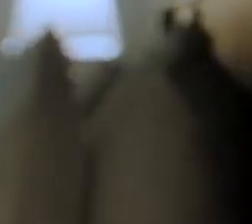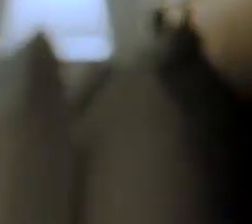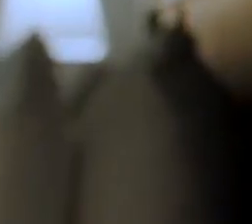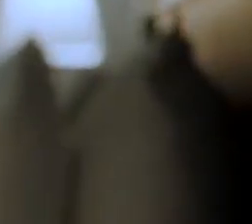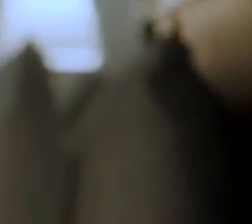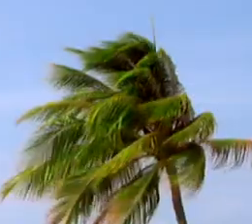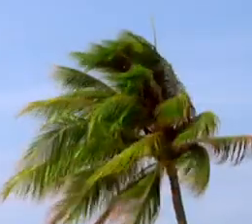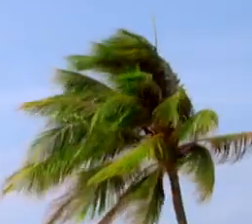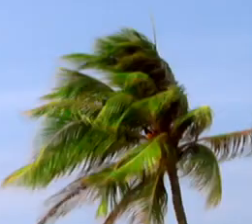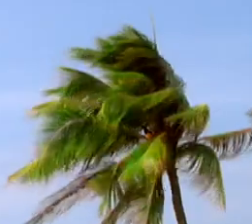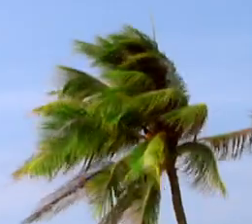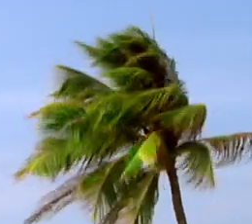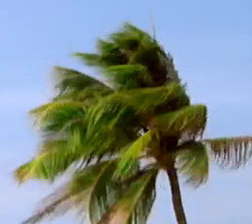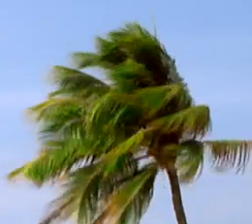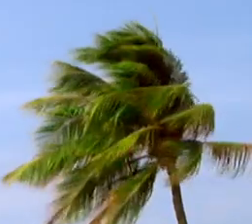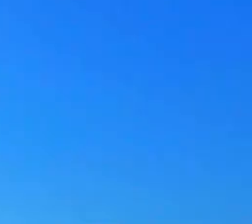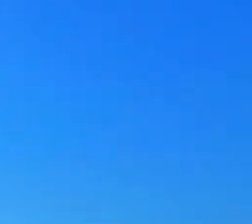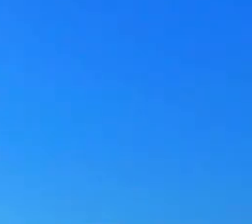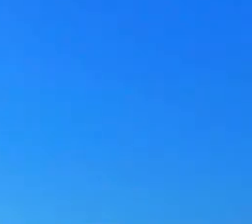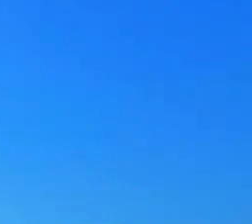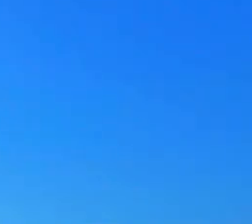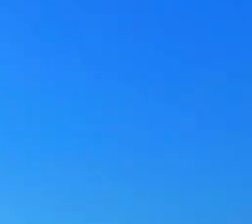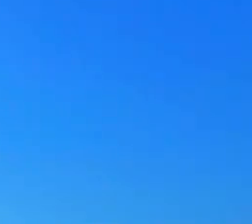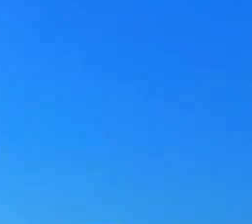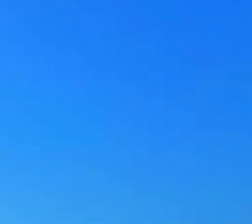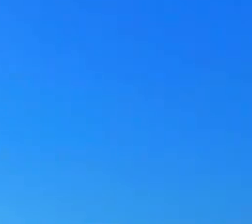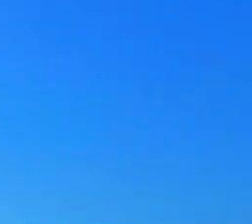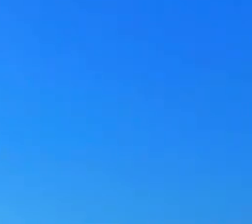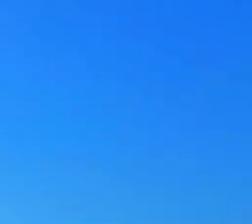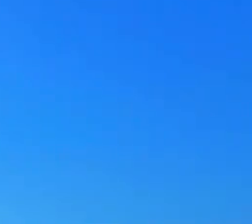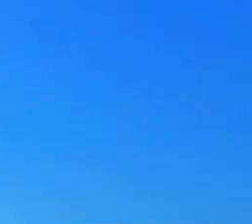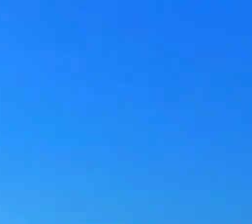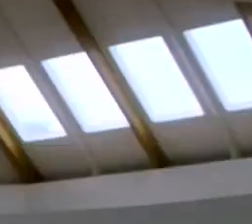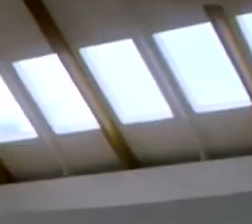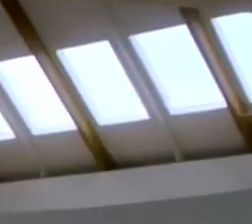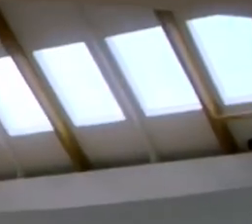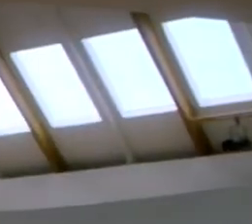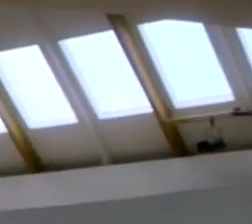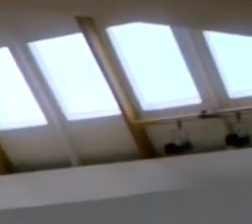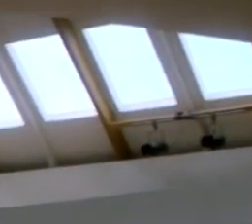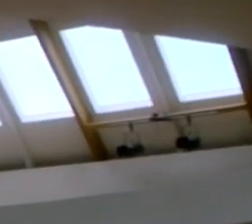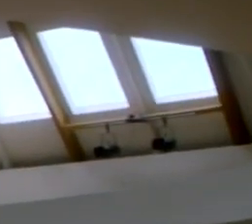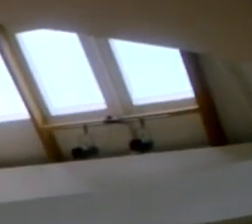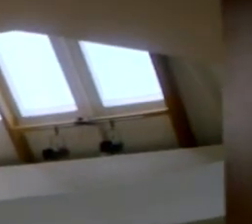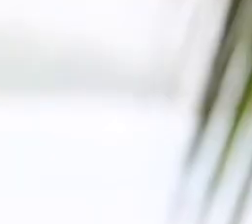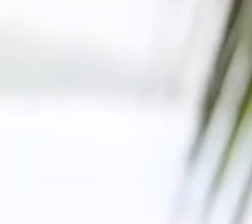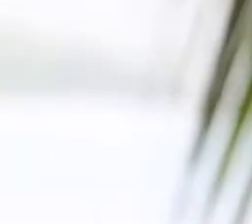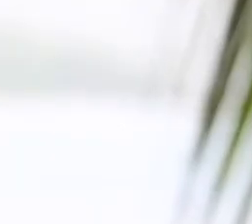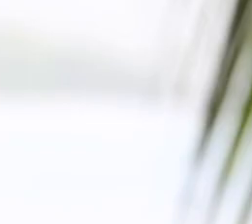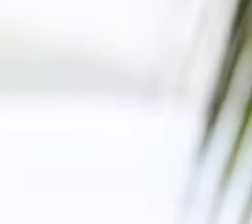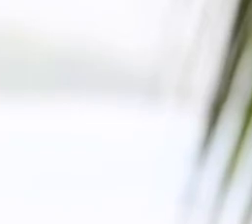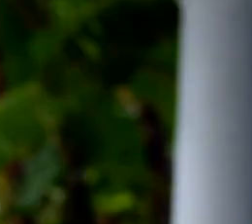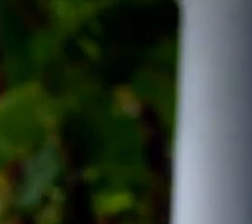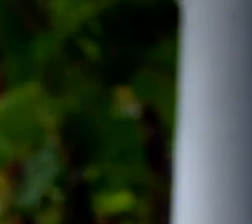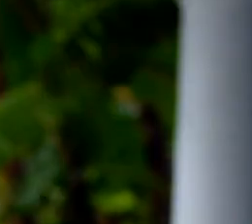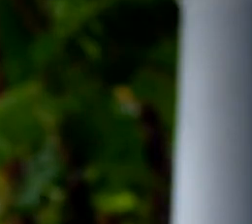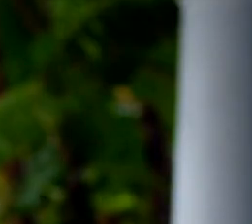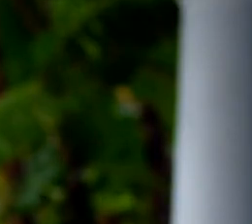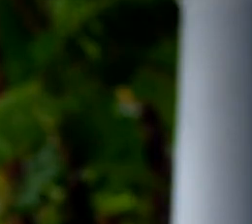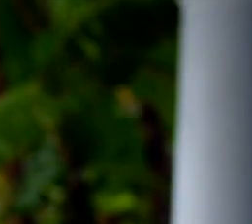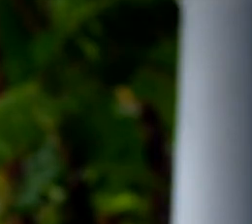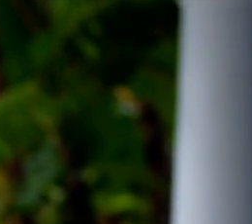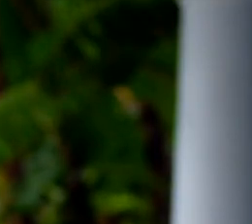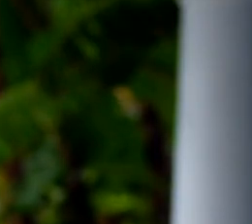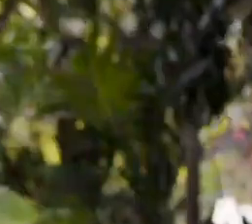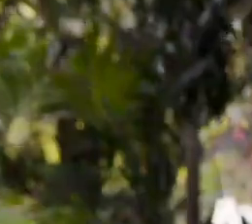better, so you can have the best experience. Come out and rediscover Jamaica. We are ready. We